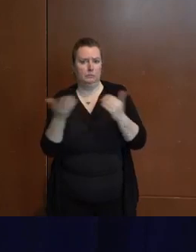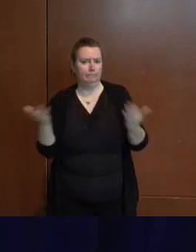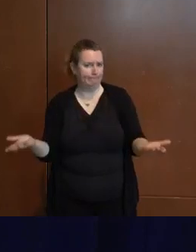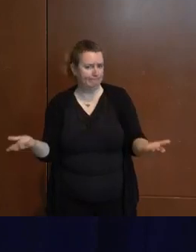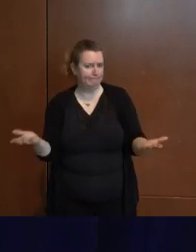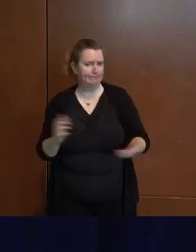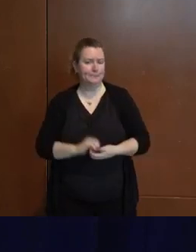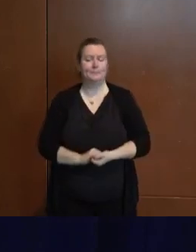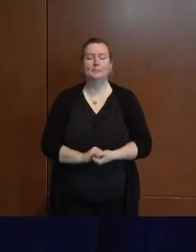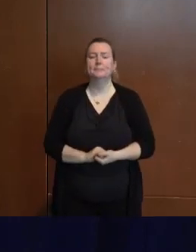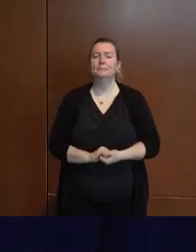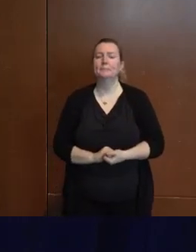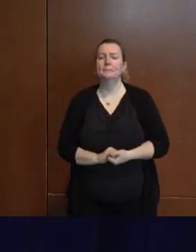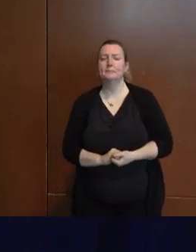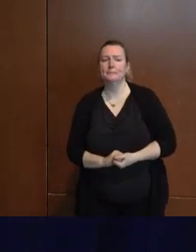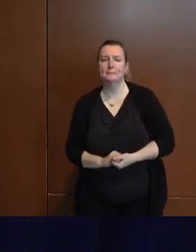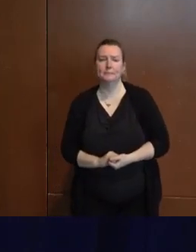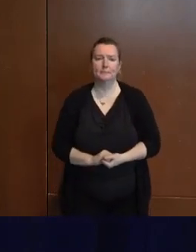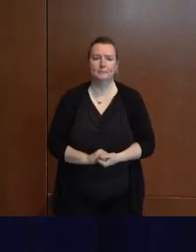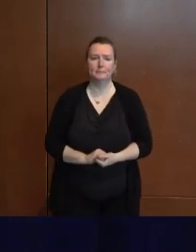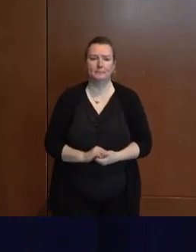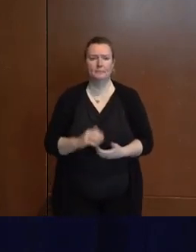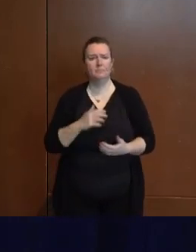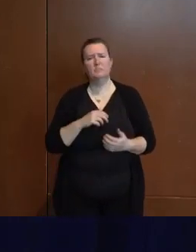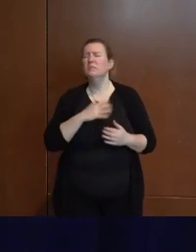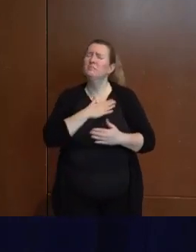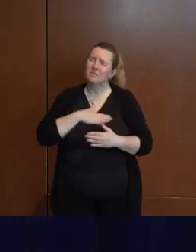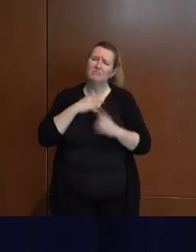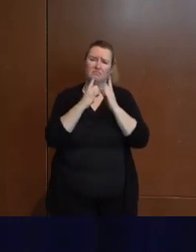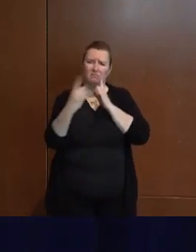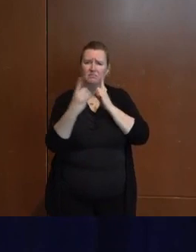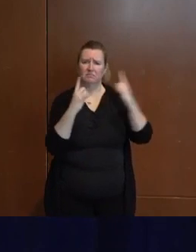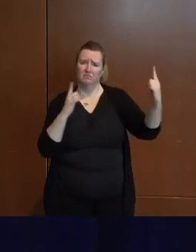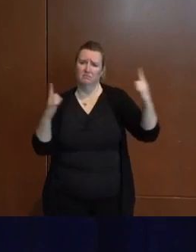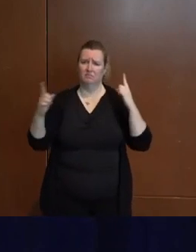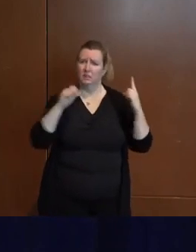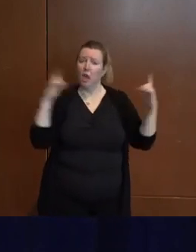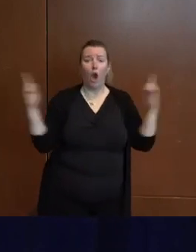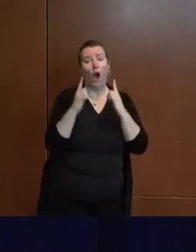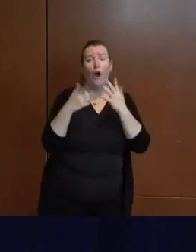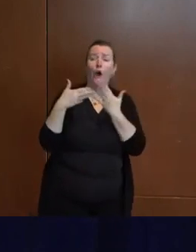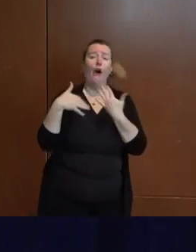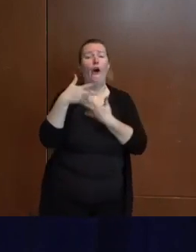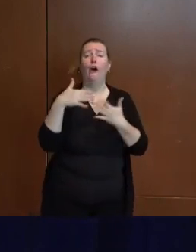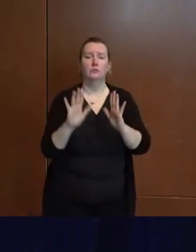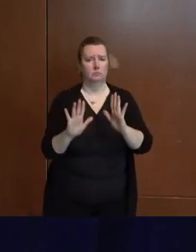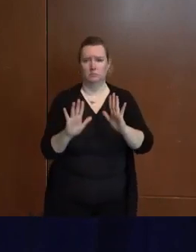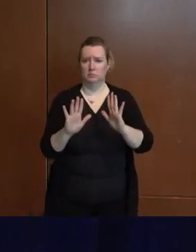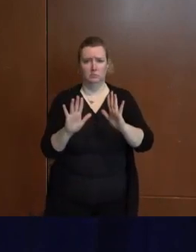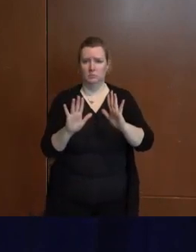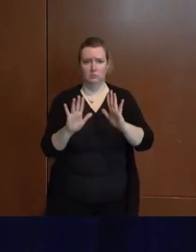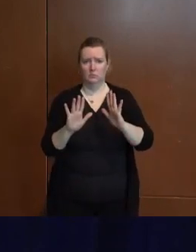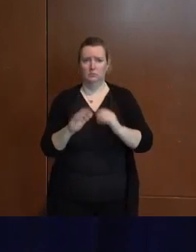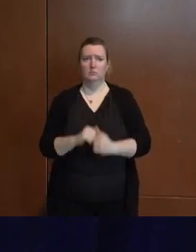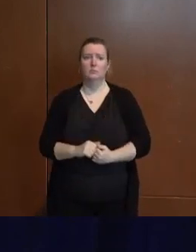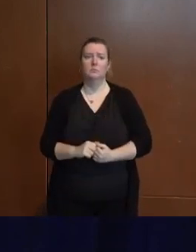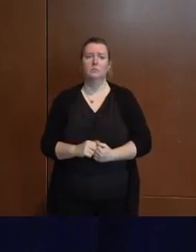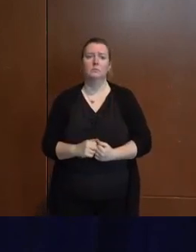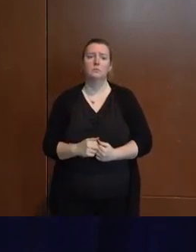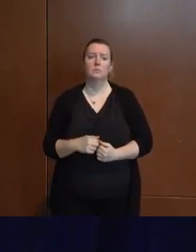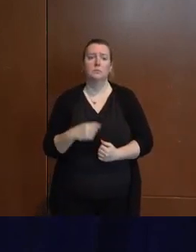family only. Please do not go in large groups. If you see a lot of people or a crowded parking lot, go